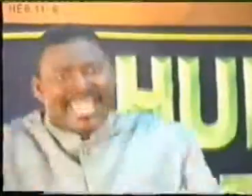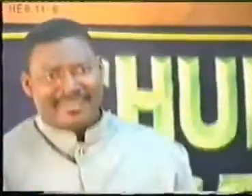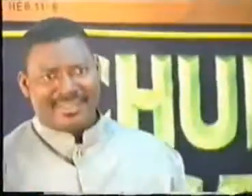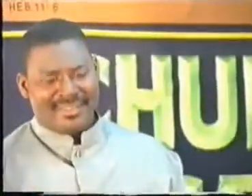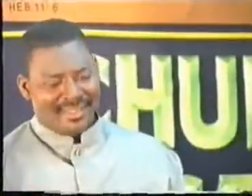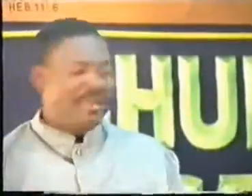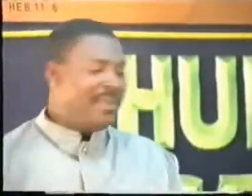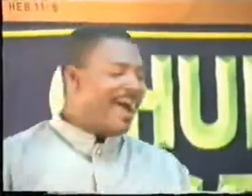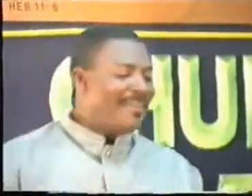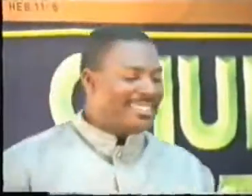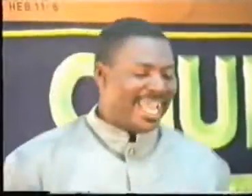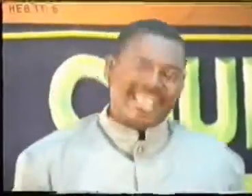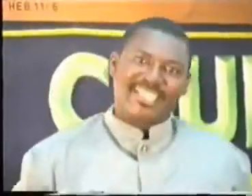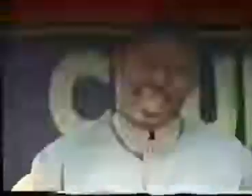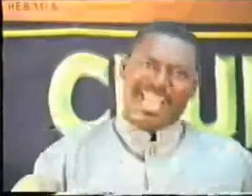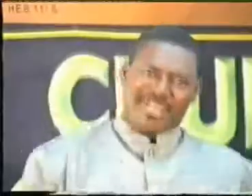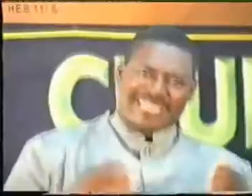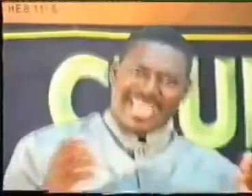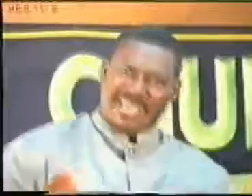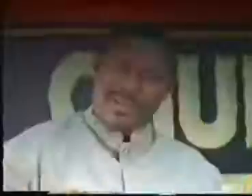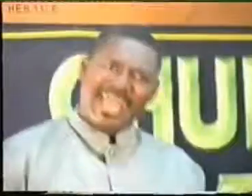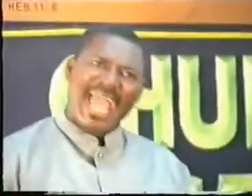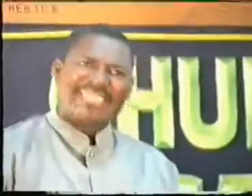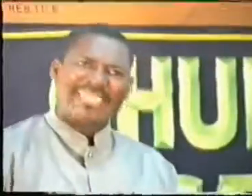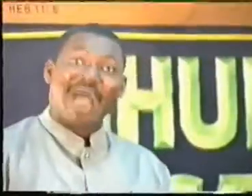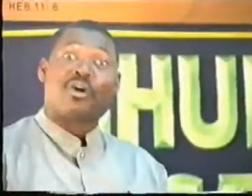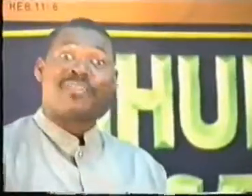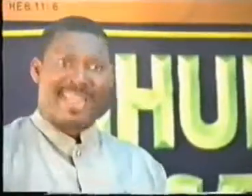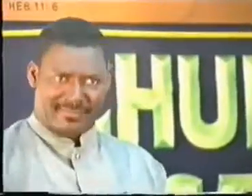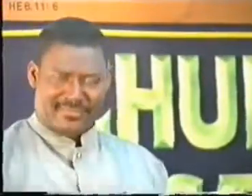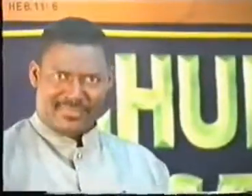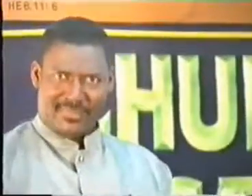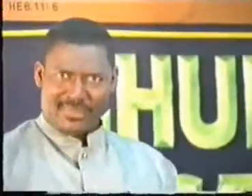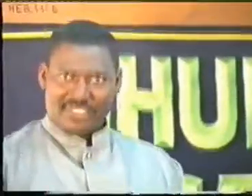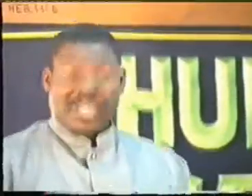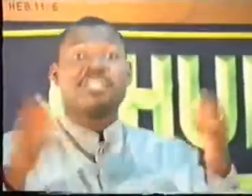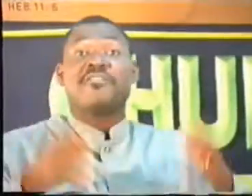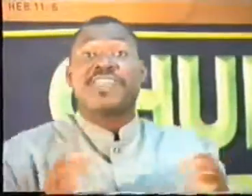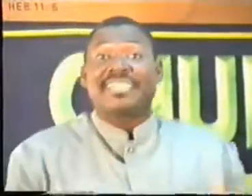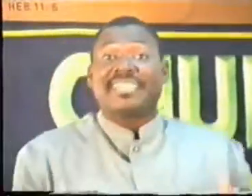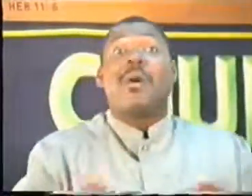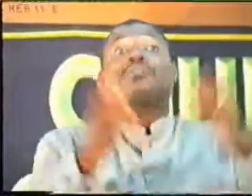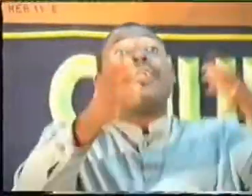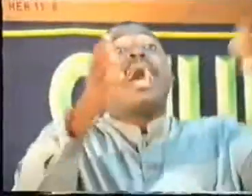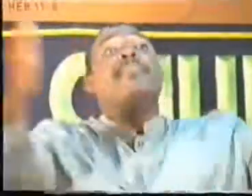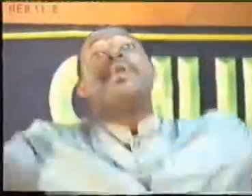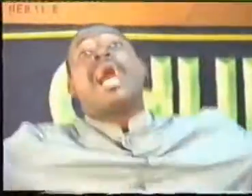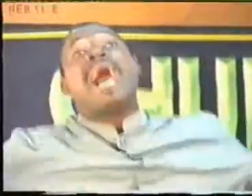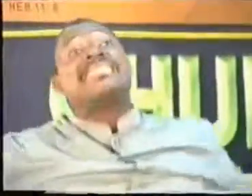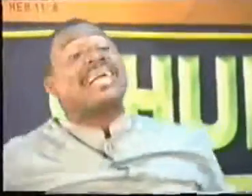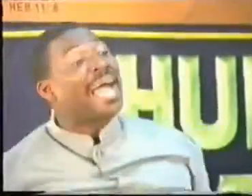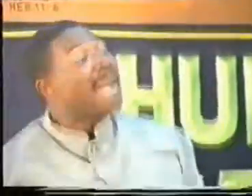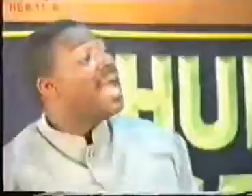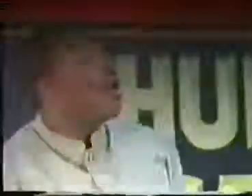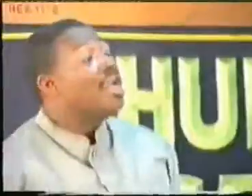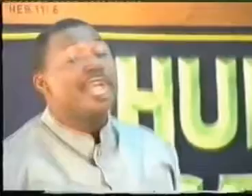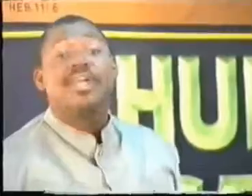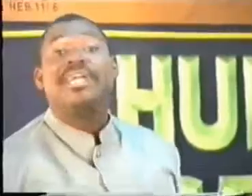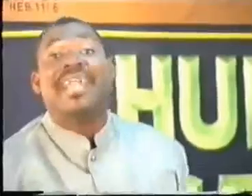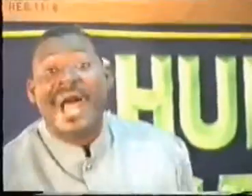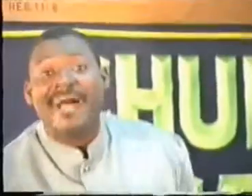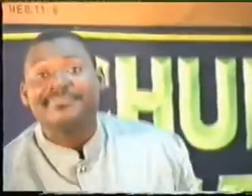se ye die e binum ya am se se ye ntua tight e be den asi asori den church of christ ye wa asori da bebre a skata e